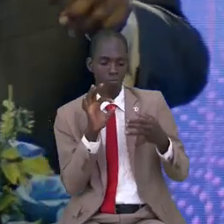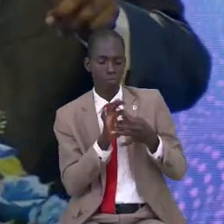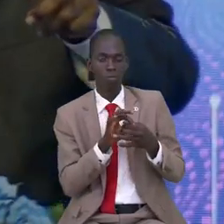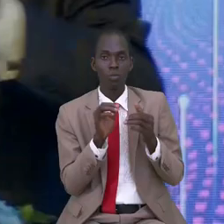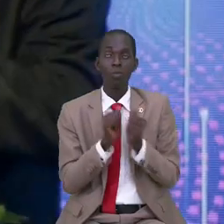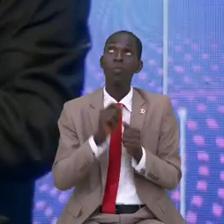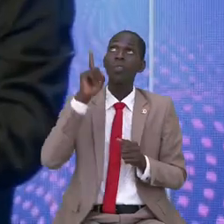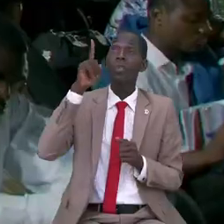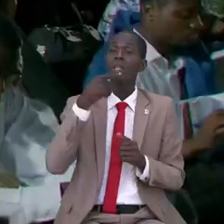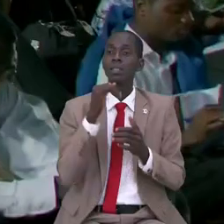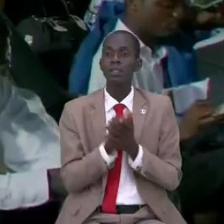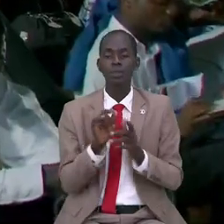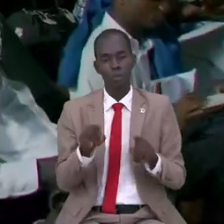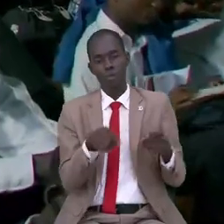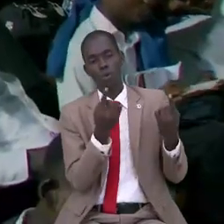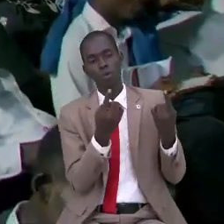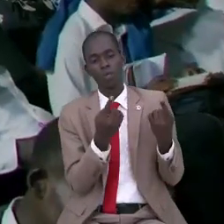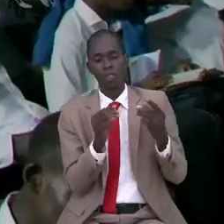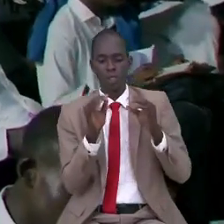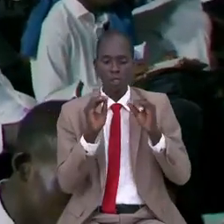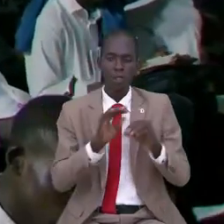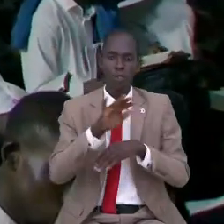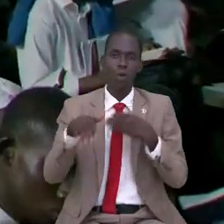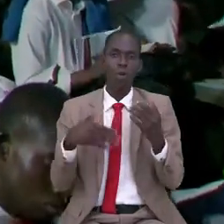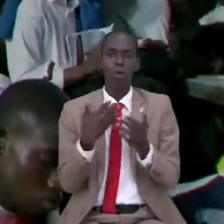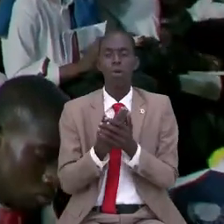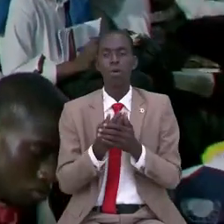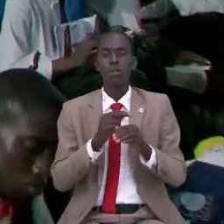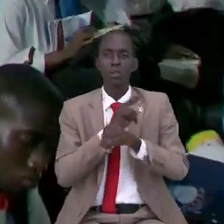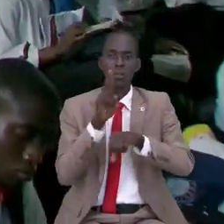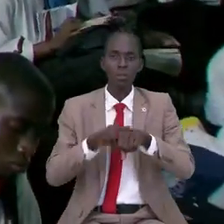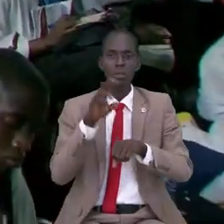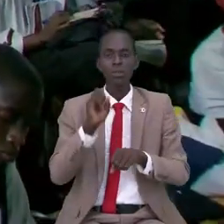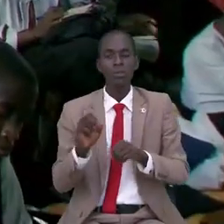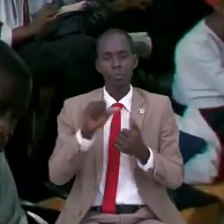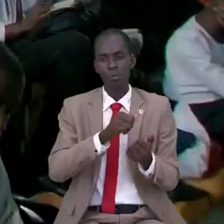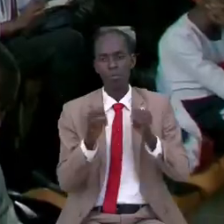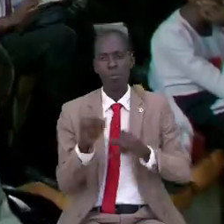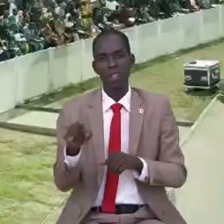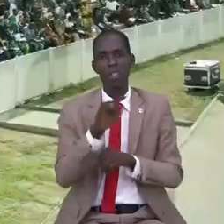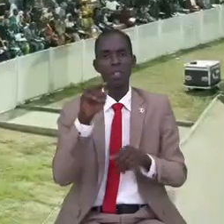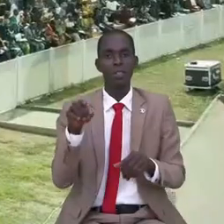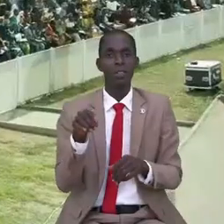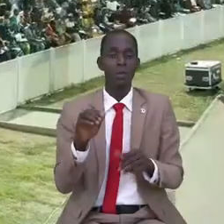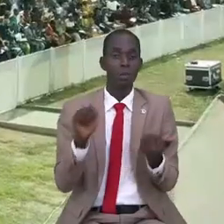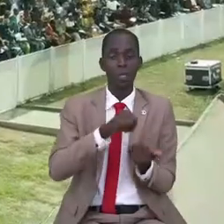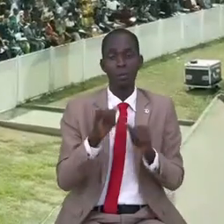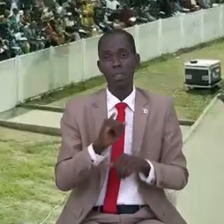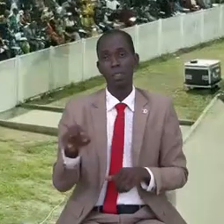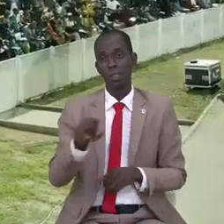It says, go, teach all nations, baptizing them in the name of the